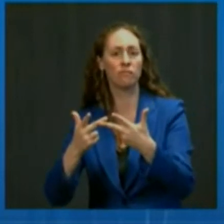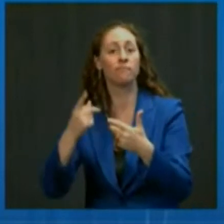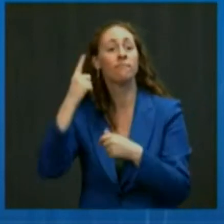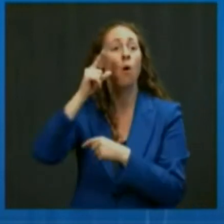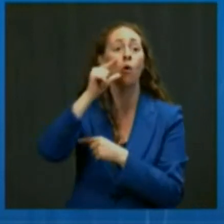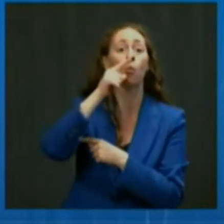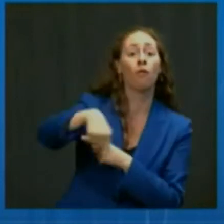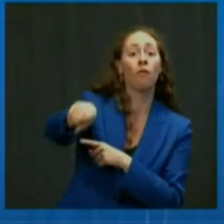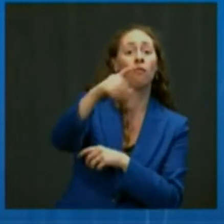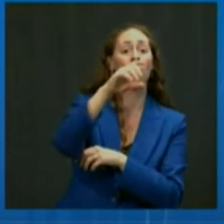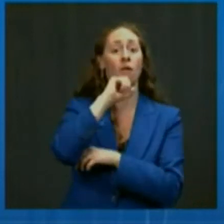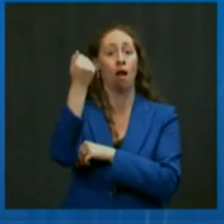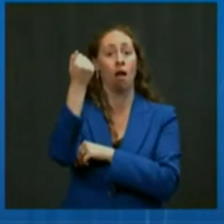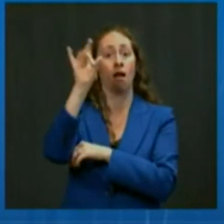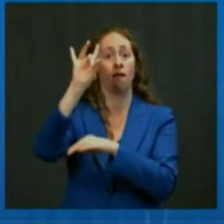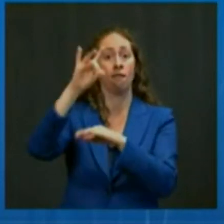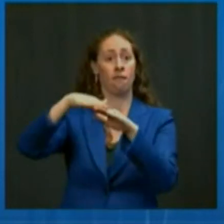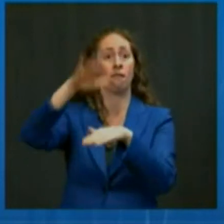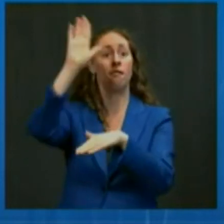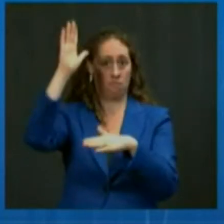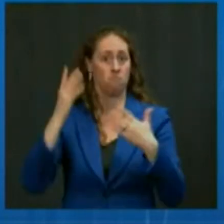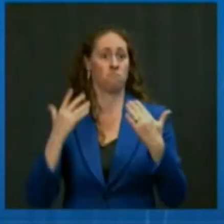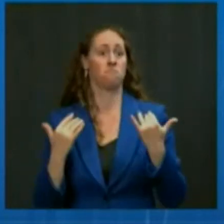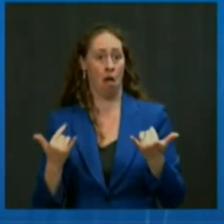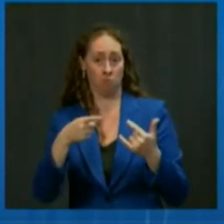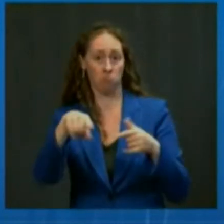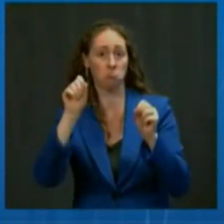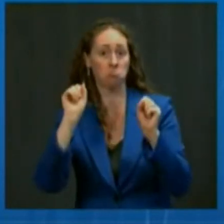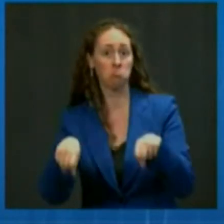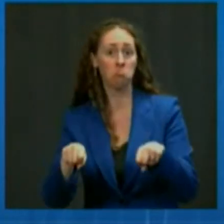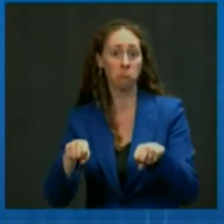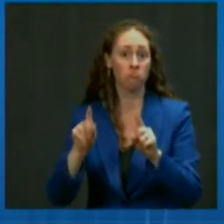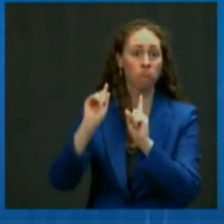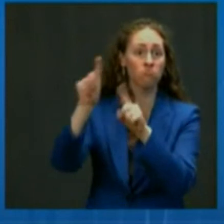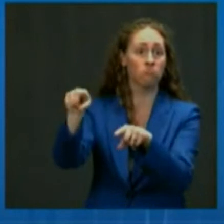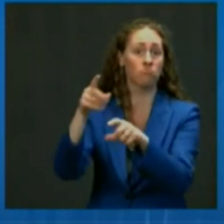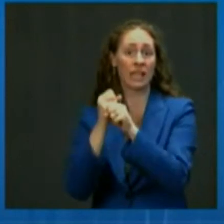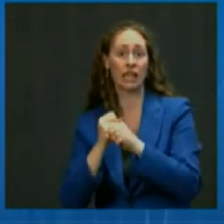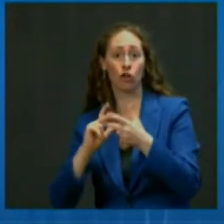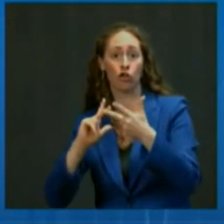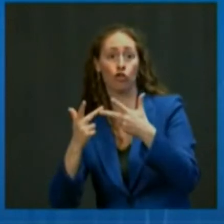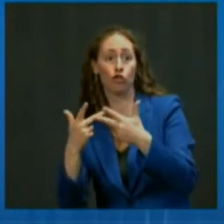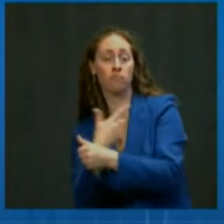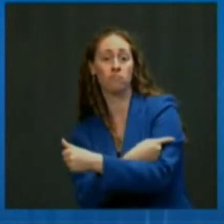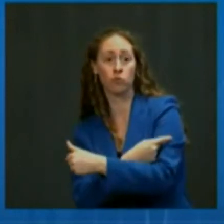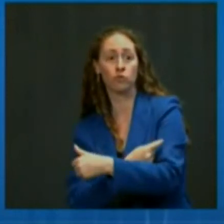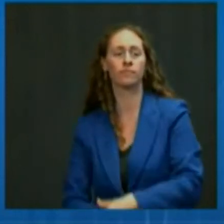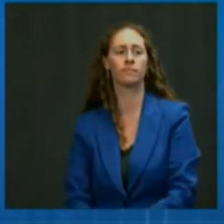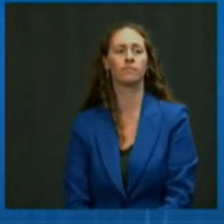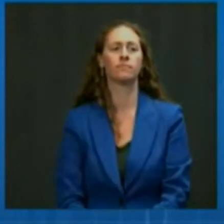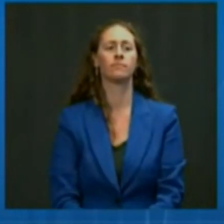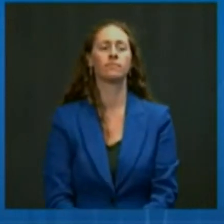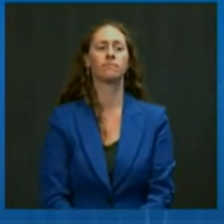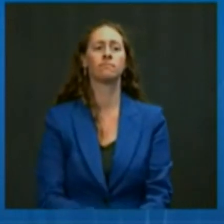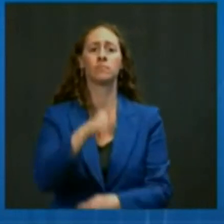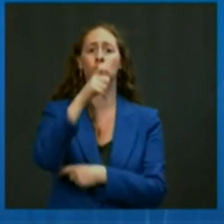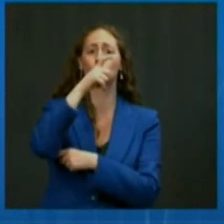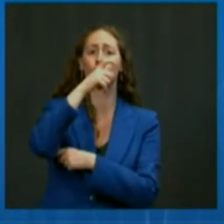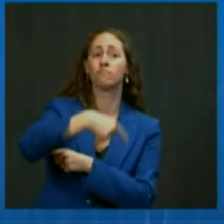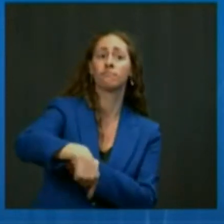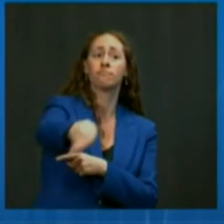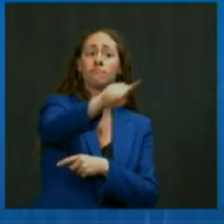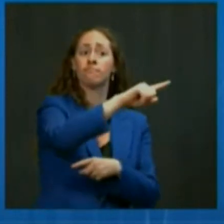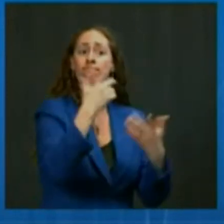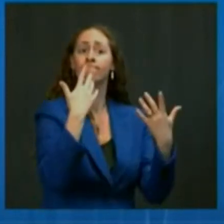They would be eligible for their booster shot 8 months after receiving their second dose of the Pfizer or Moderna